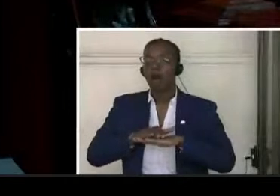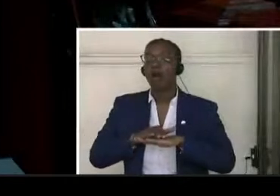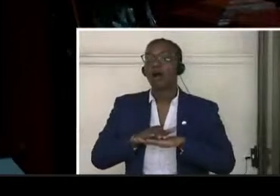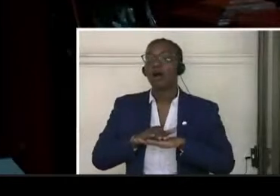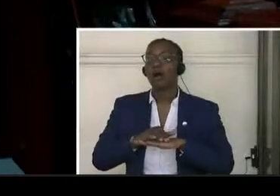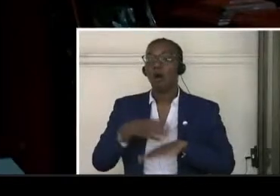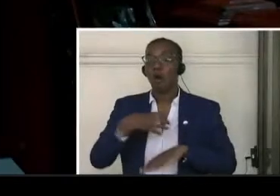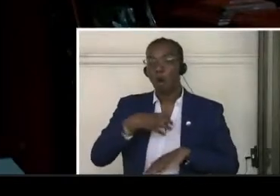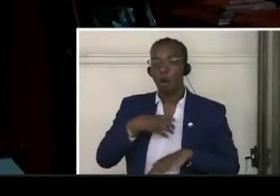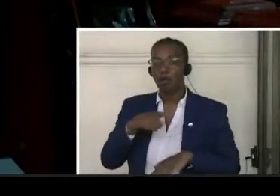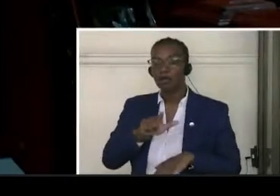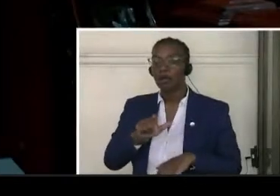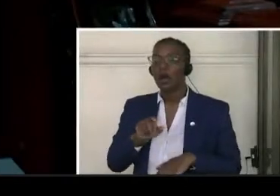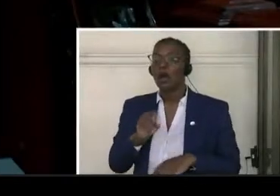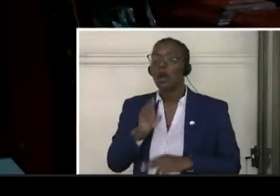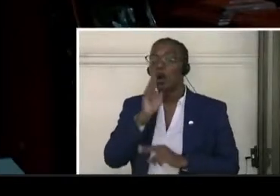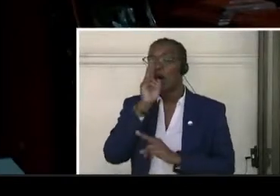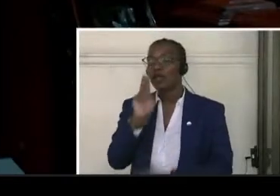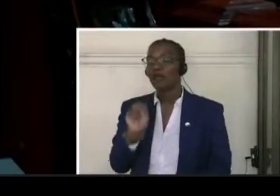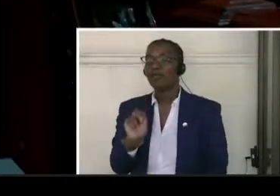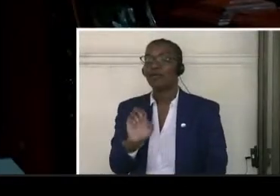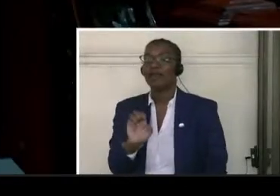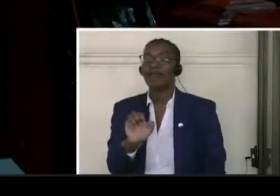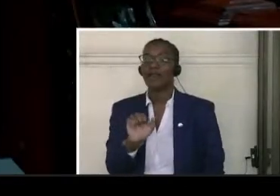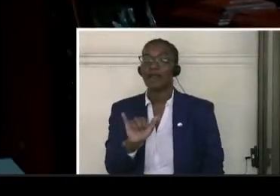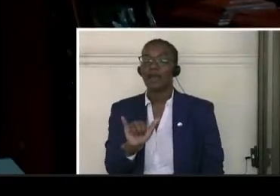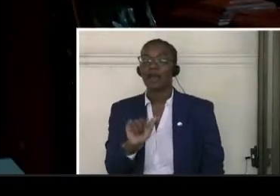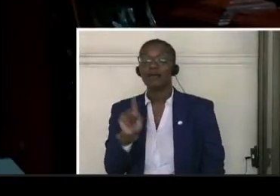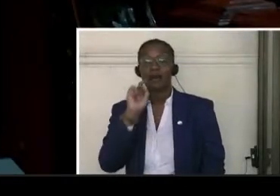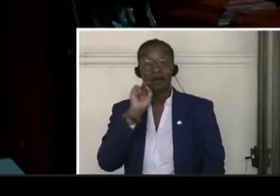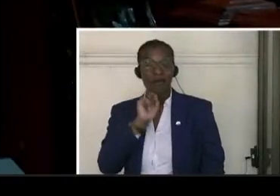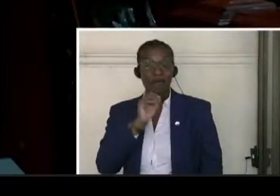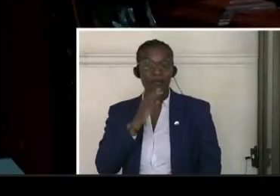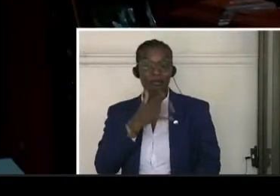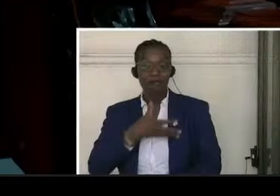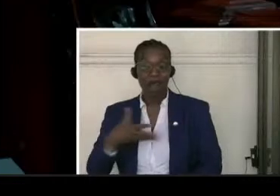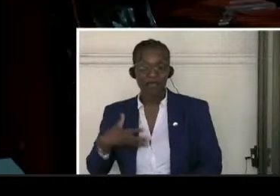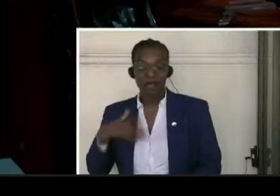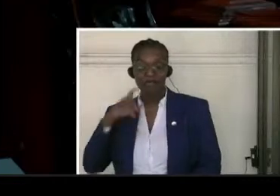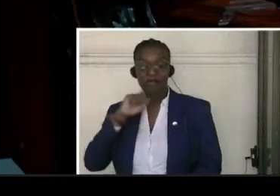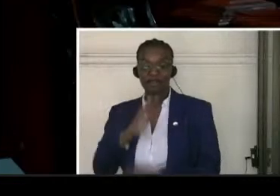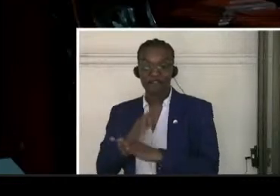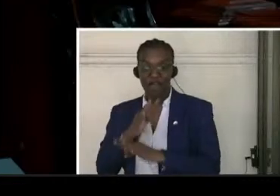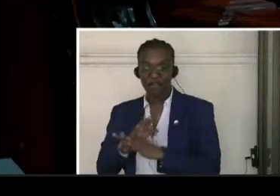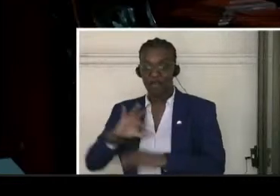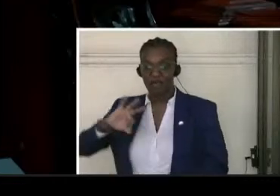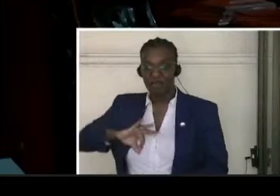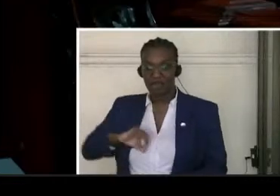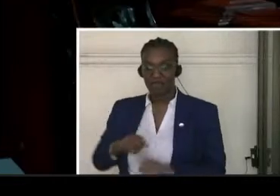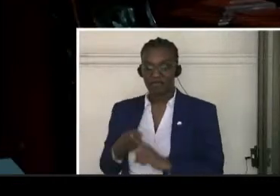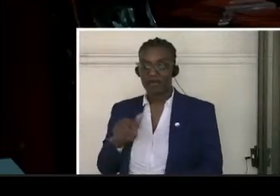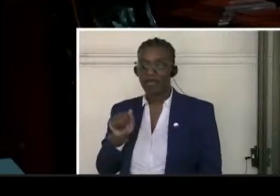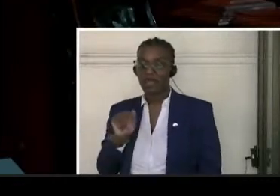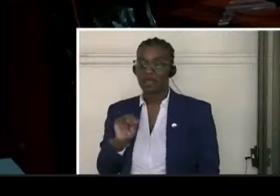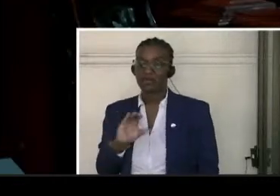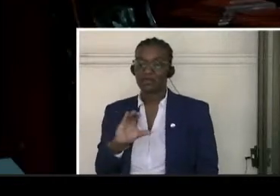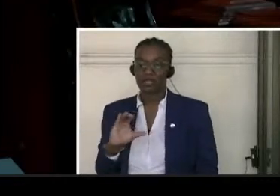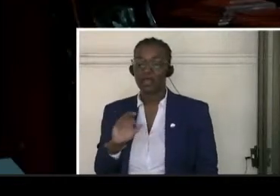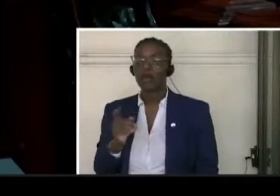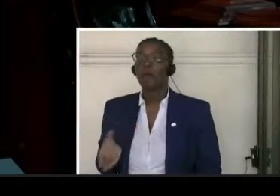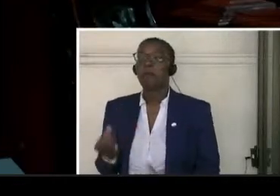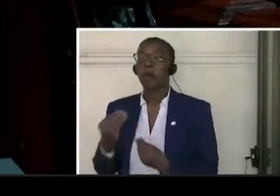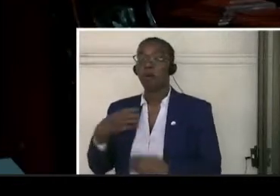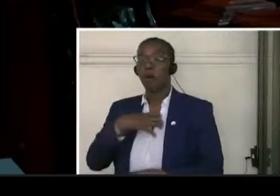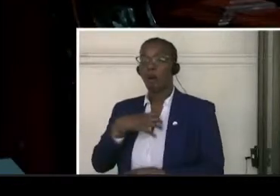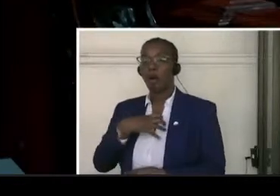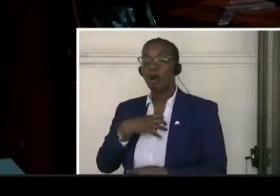way, Honorable Ne, even some of your grandmothers and fathers are benefiting through the ANC in getting title deeds,